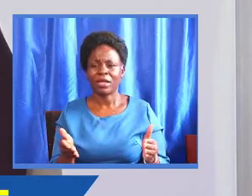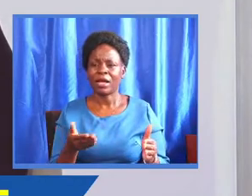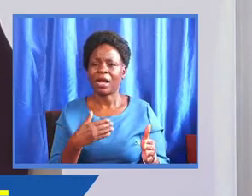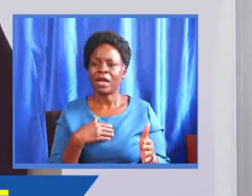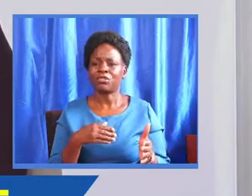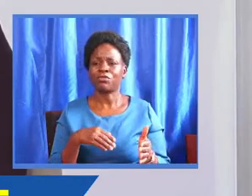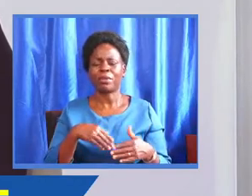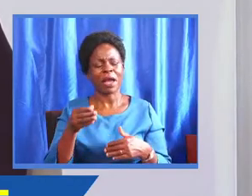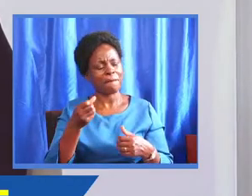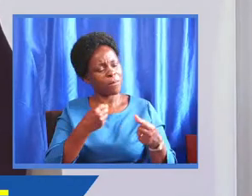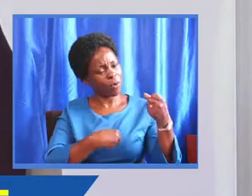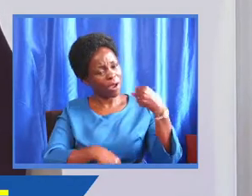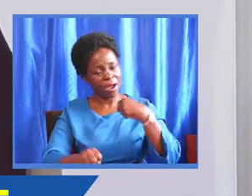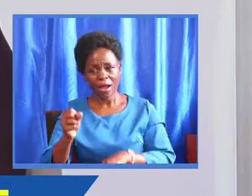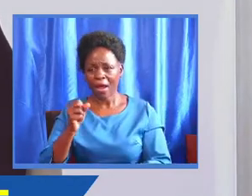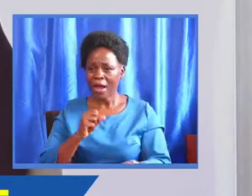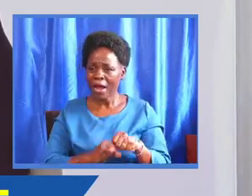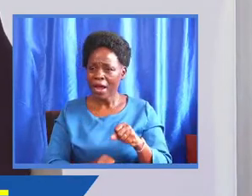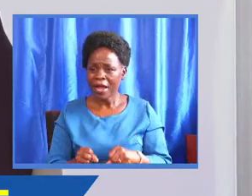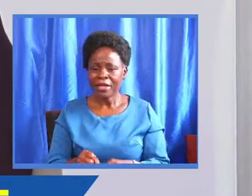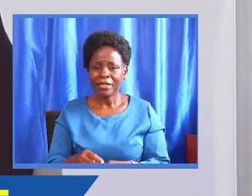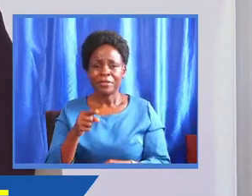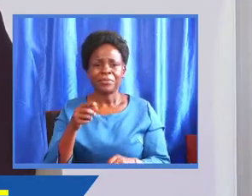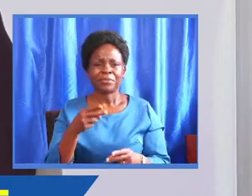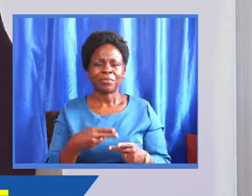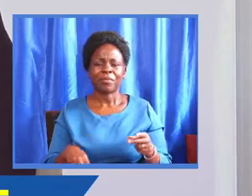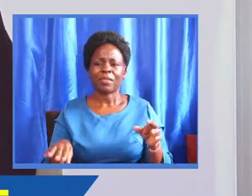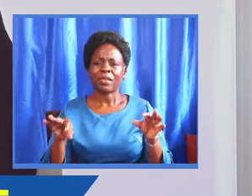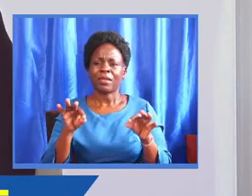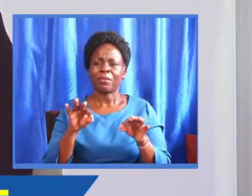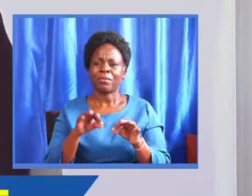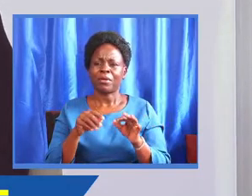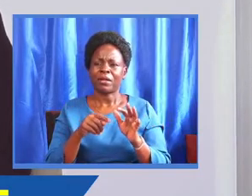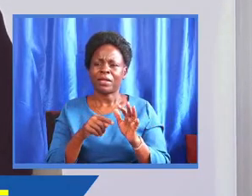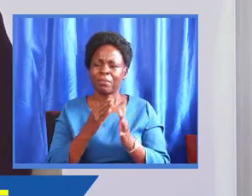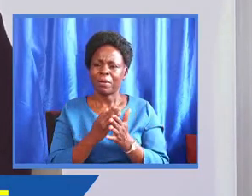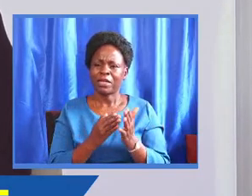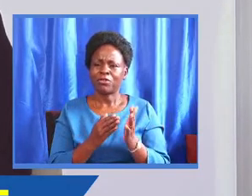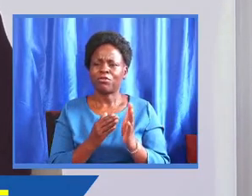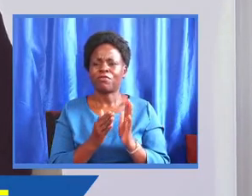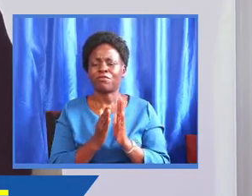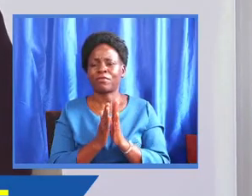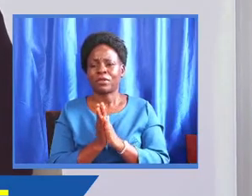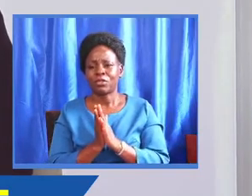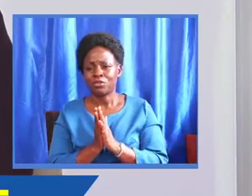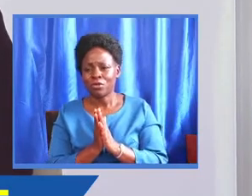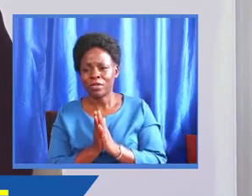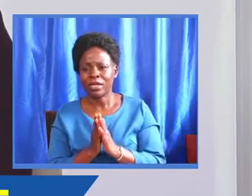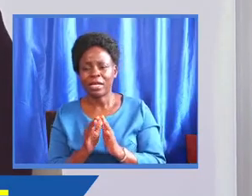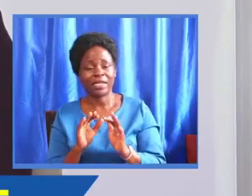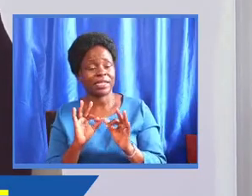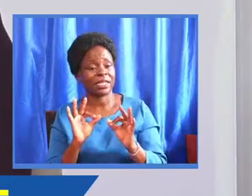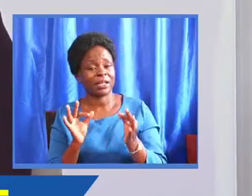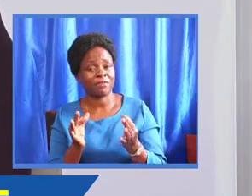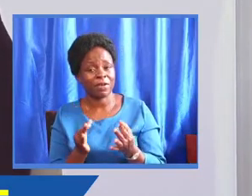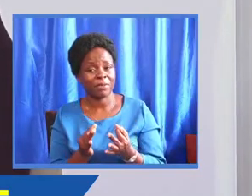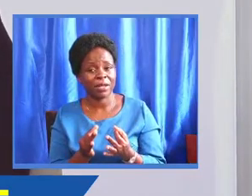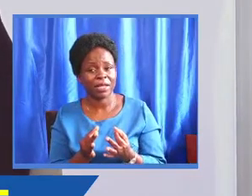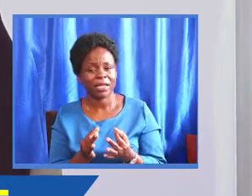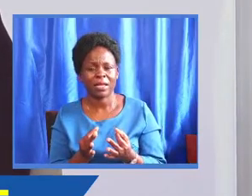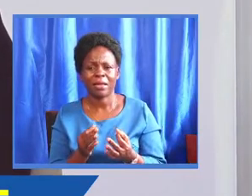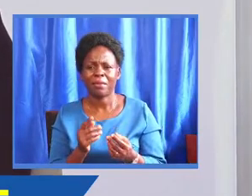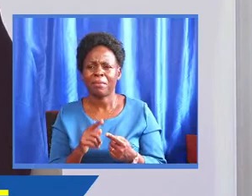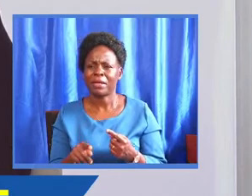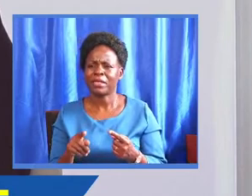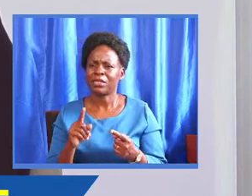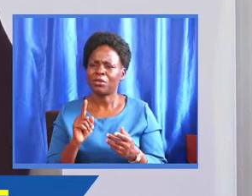active. Gidi has mentioned a very important part of the school and how it plays into the economy. But what